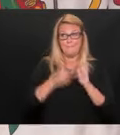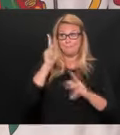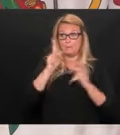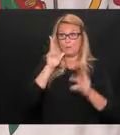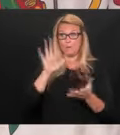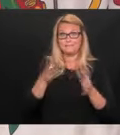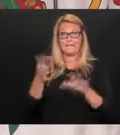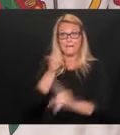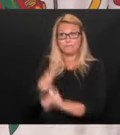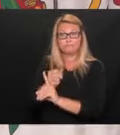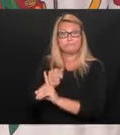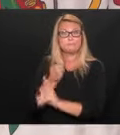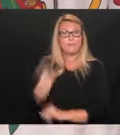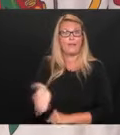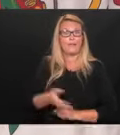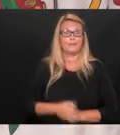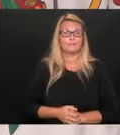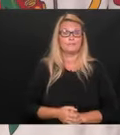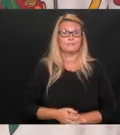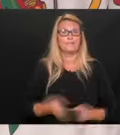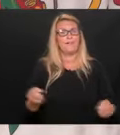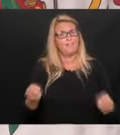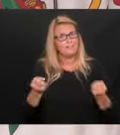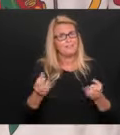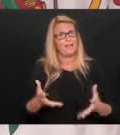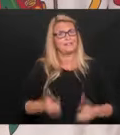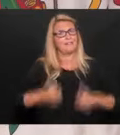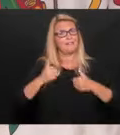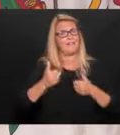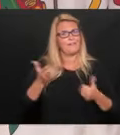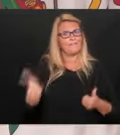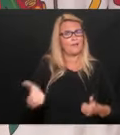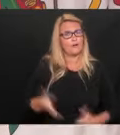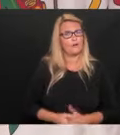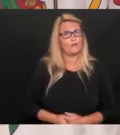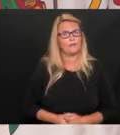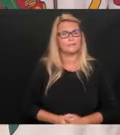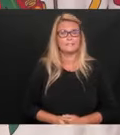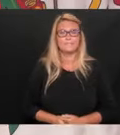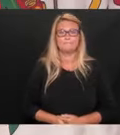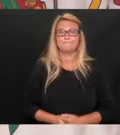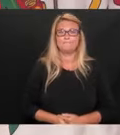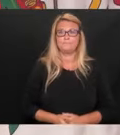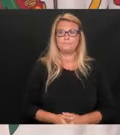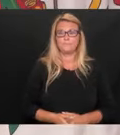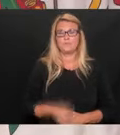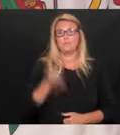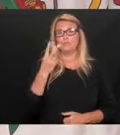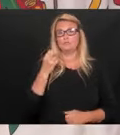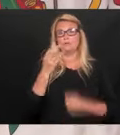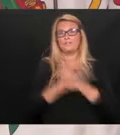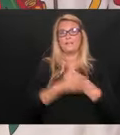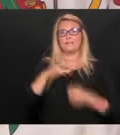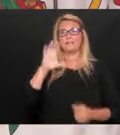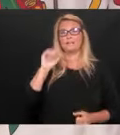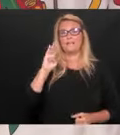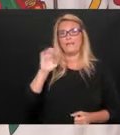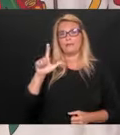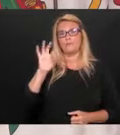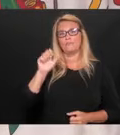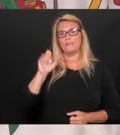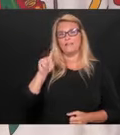that still have lots and lots of life left and everything. But 13 outbreaks in 12 counties. That's Cabell,